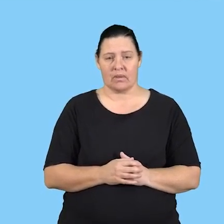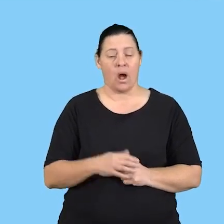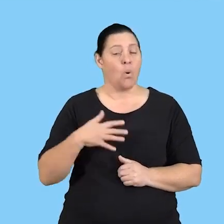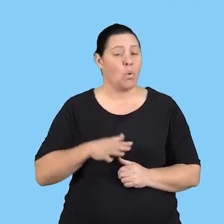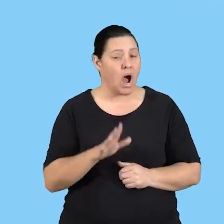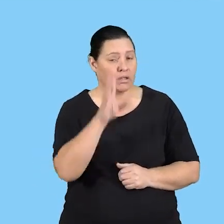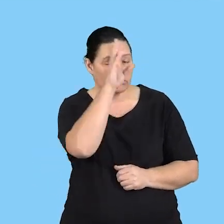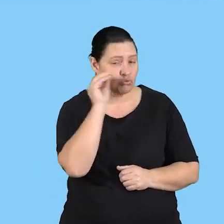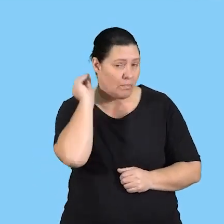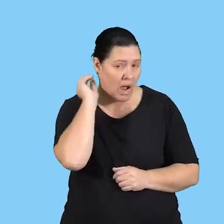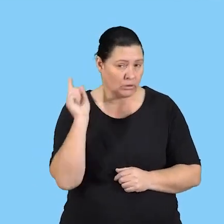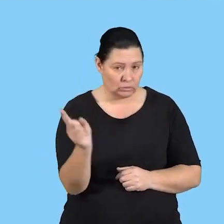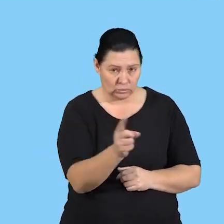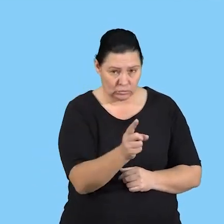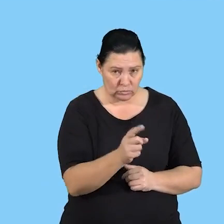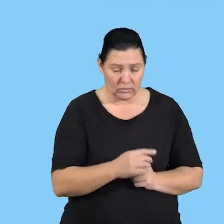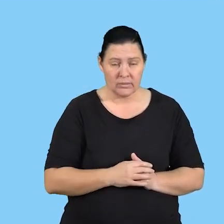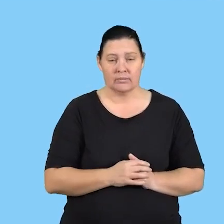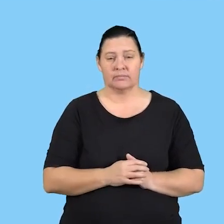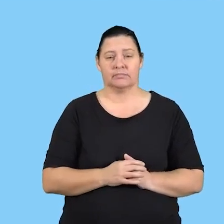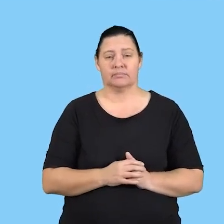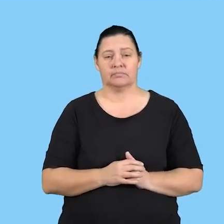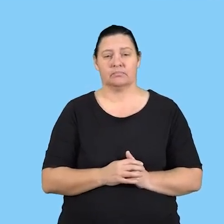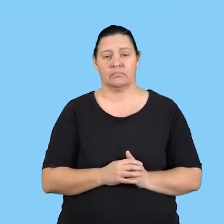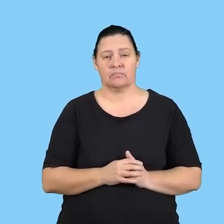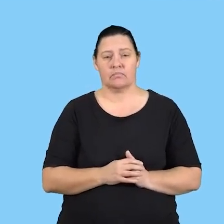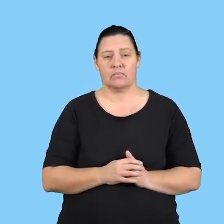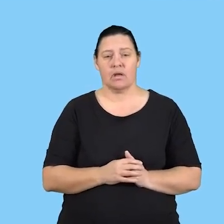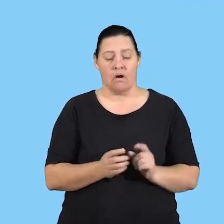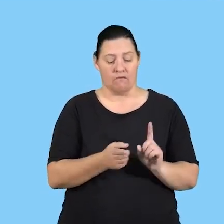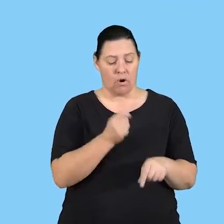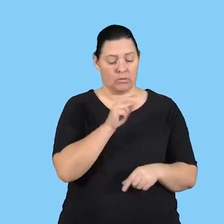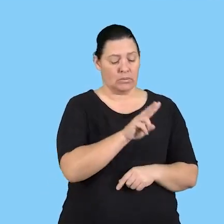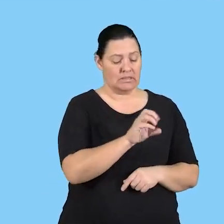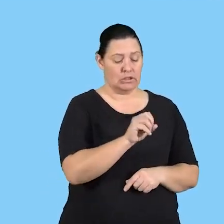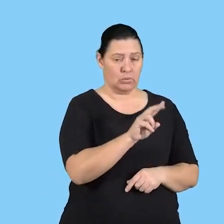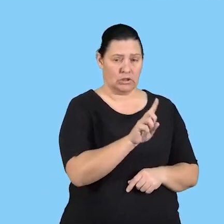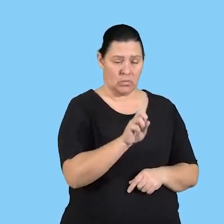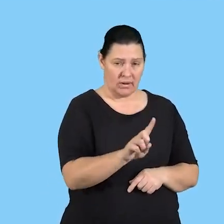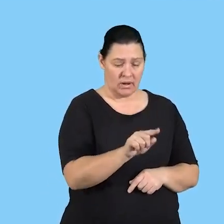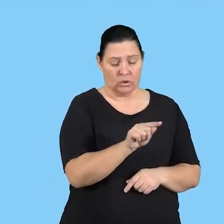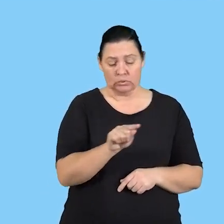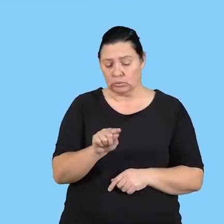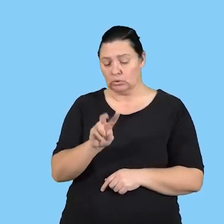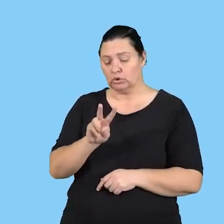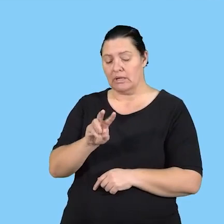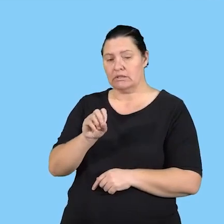I wish to remind you that from 2021